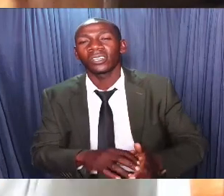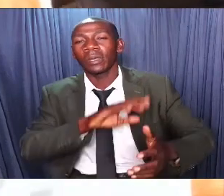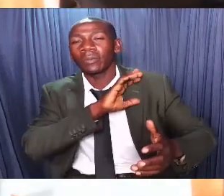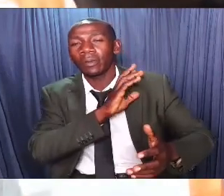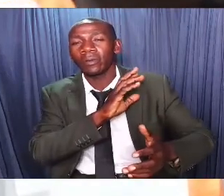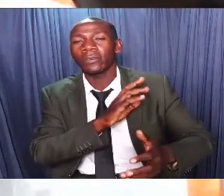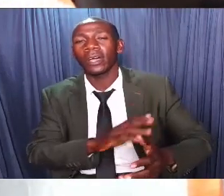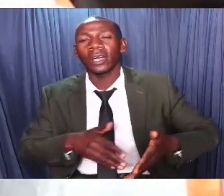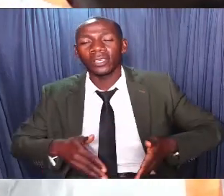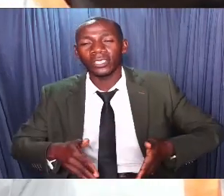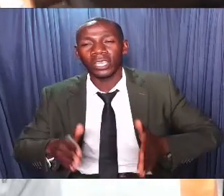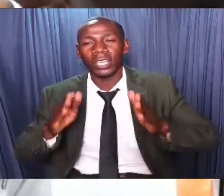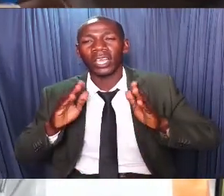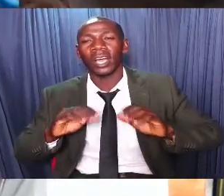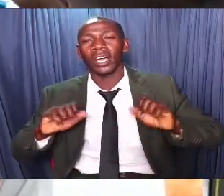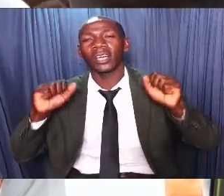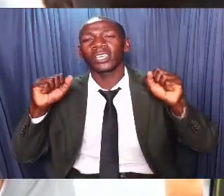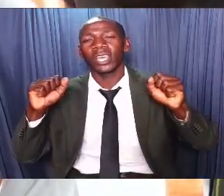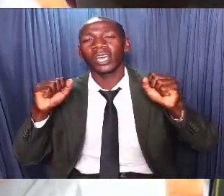Oh e munjia.